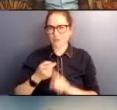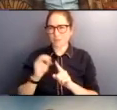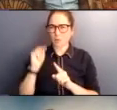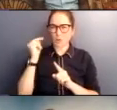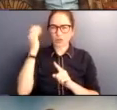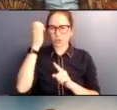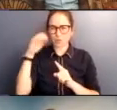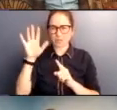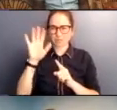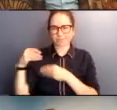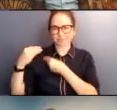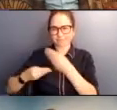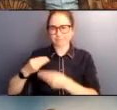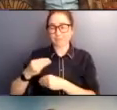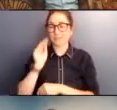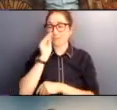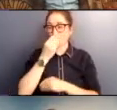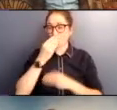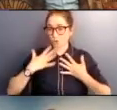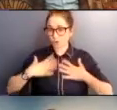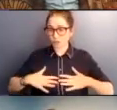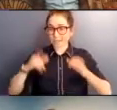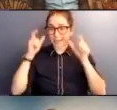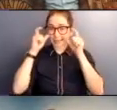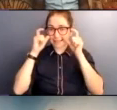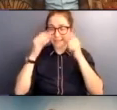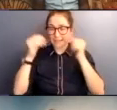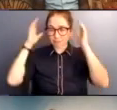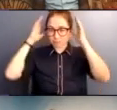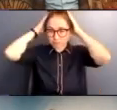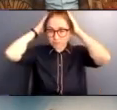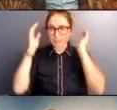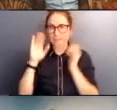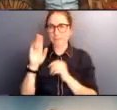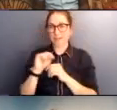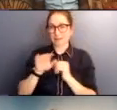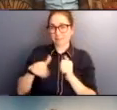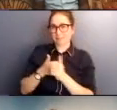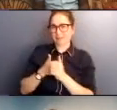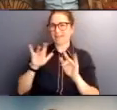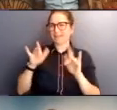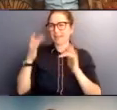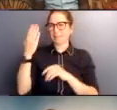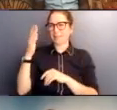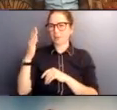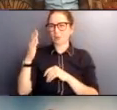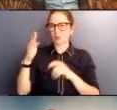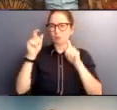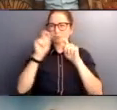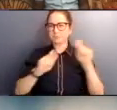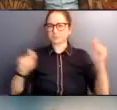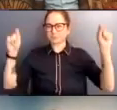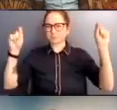floral shirt, glasses, and my hair is pulled back in a bun. My Zoom background is a light blue wall hanging.